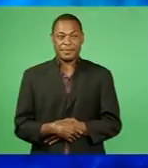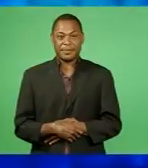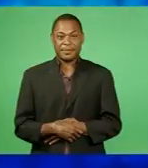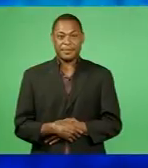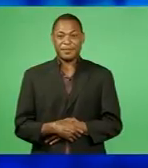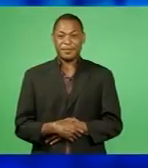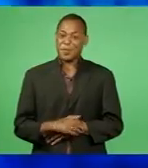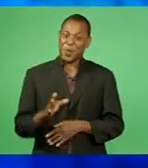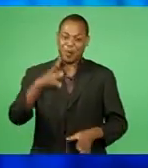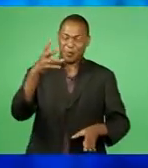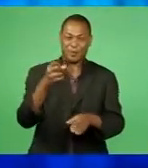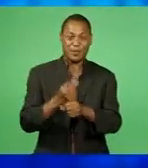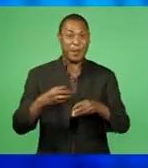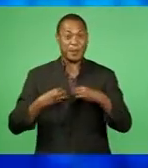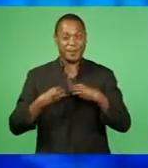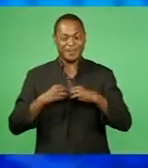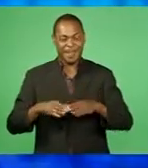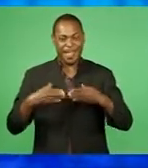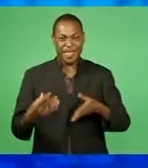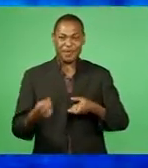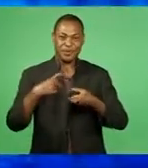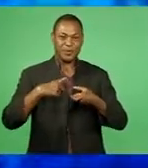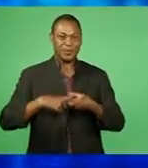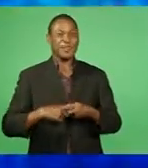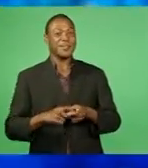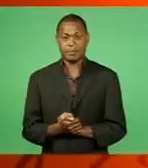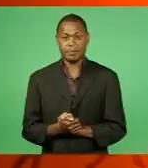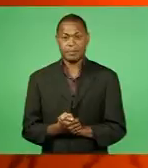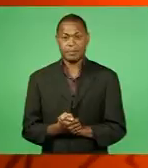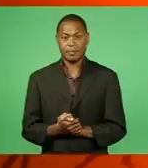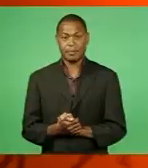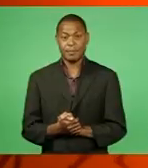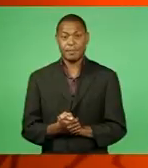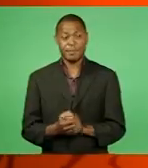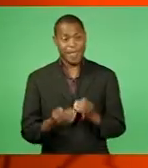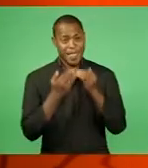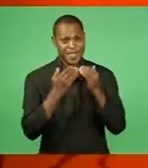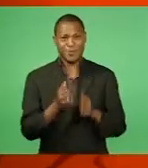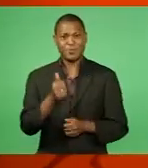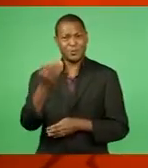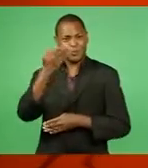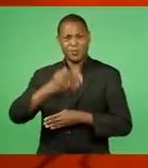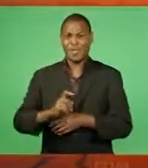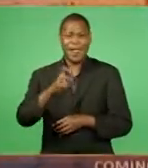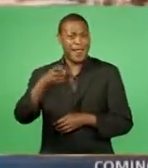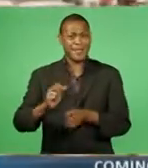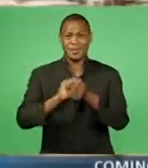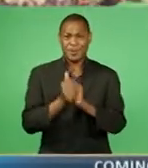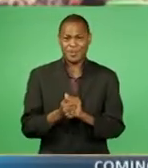And that's it from Business Tonight. We now join Jamie with the latest in sports. Thank you and good evening. Ahead in